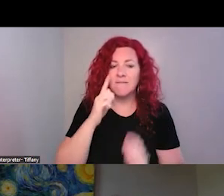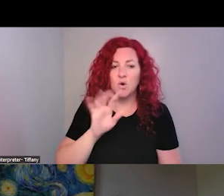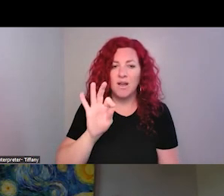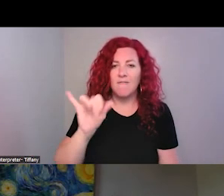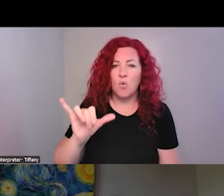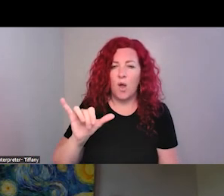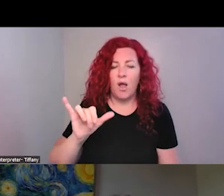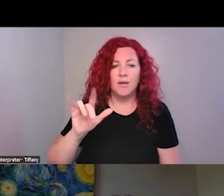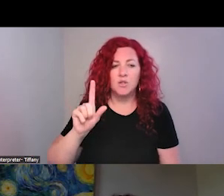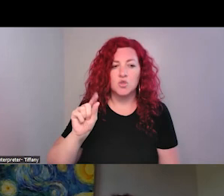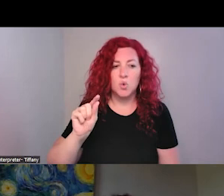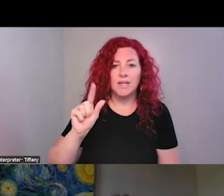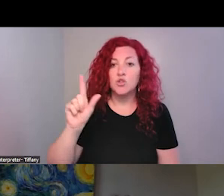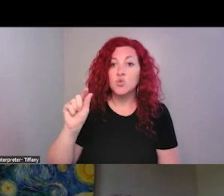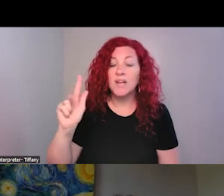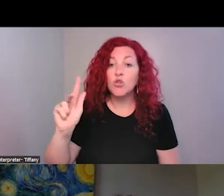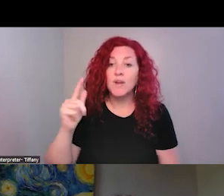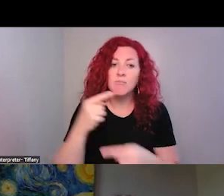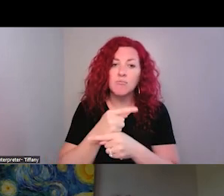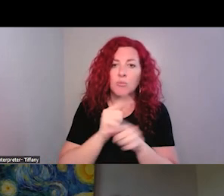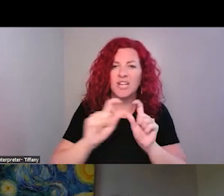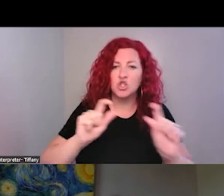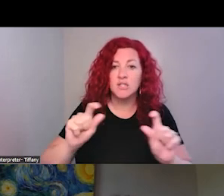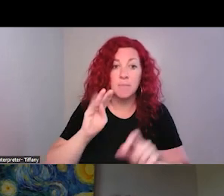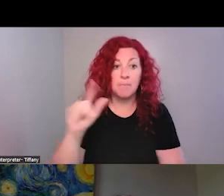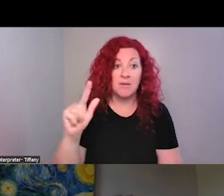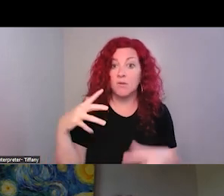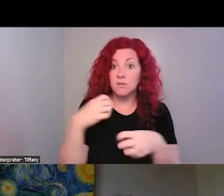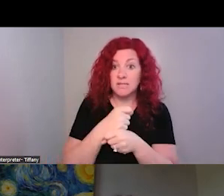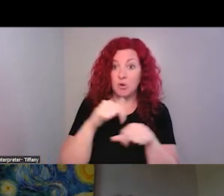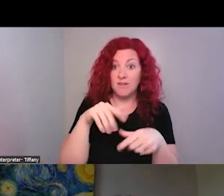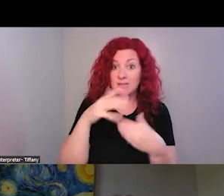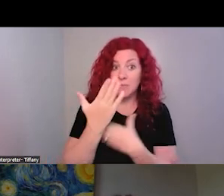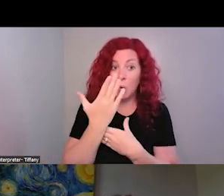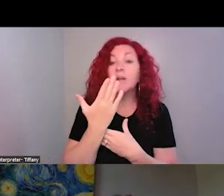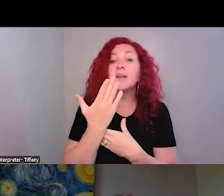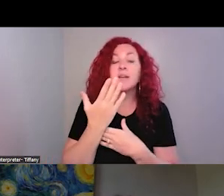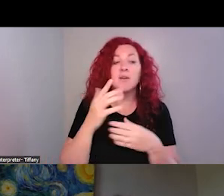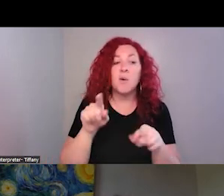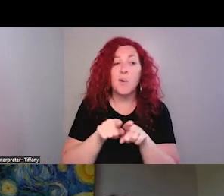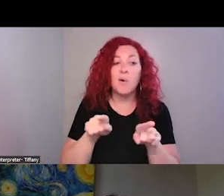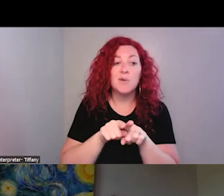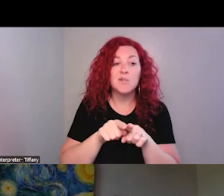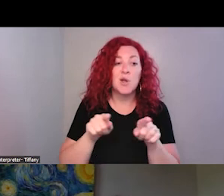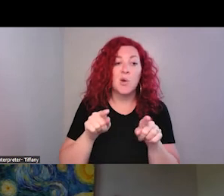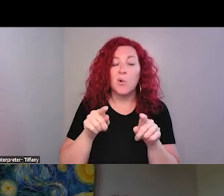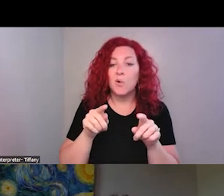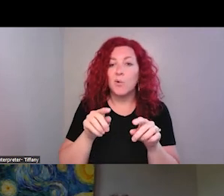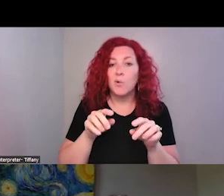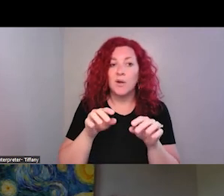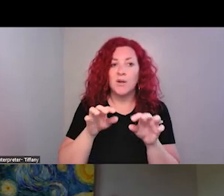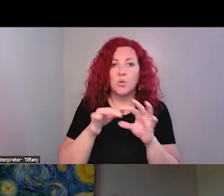bill, including a summary. And earlier this morning, they did also release the committee report language, which gives us